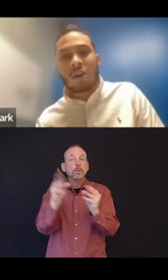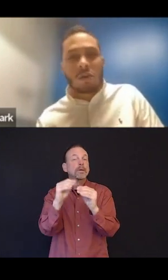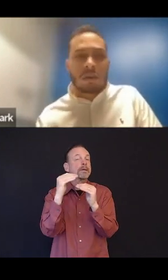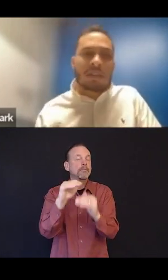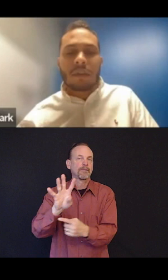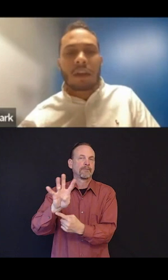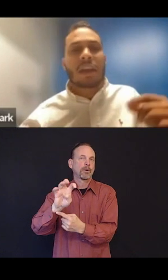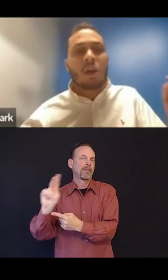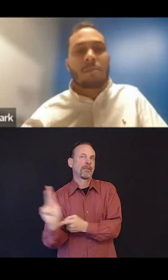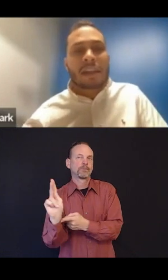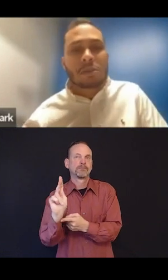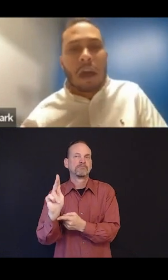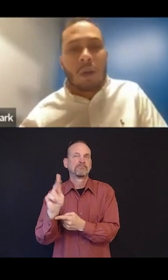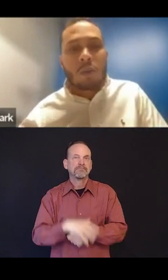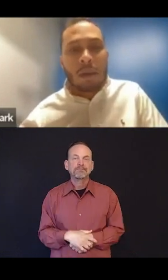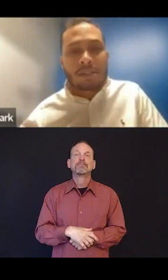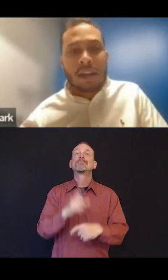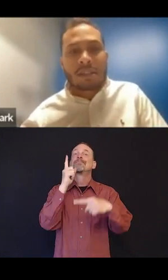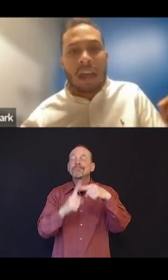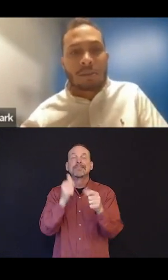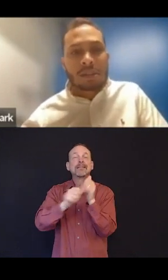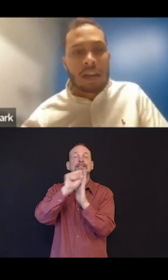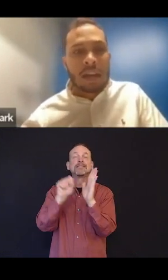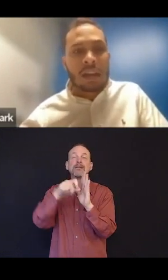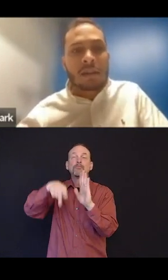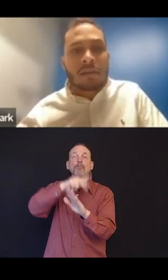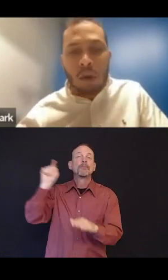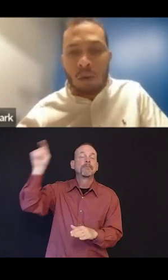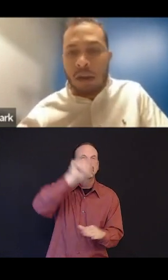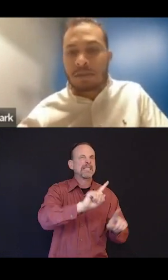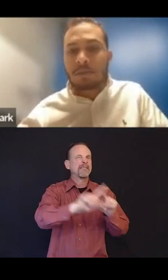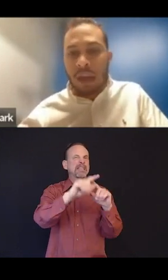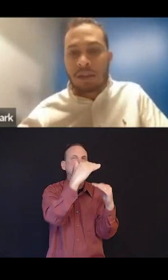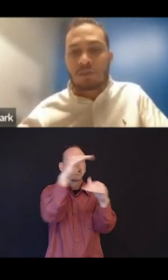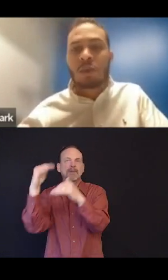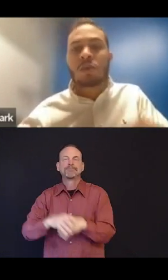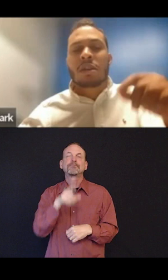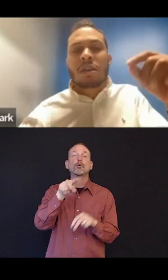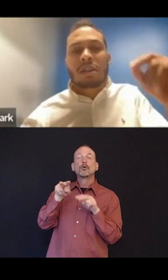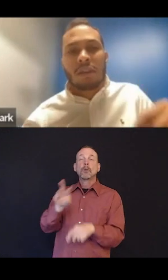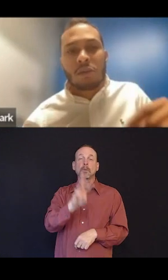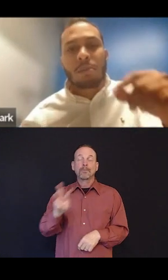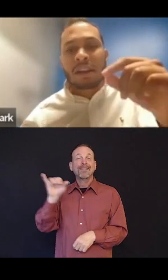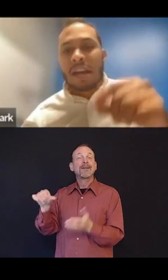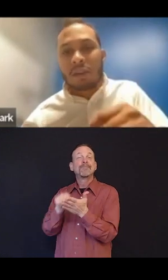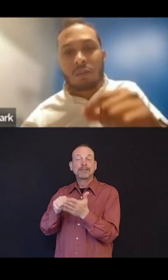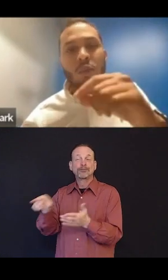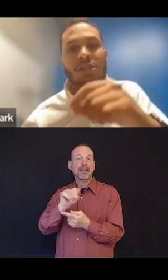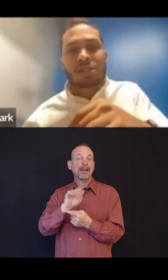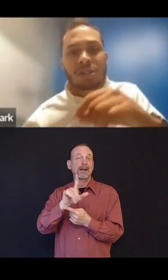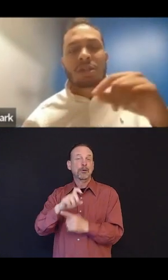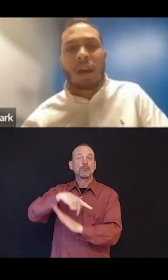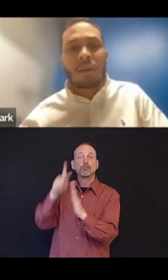state. So again, going back to our website, the Able Today programs page will give you a breakdown